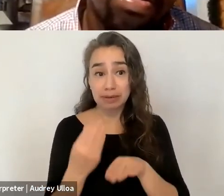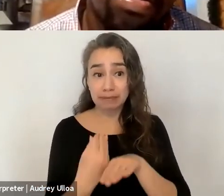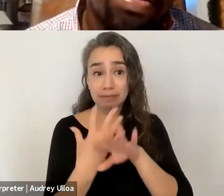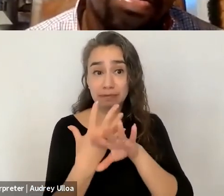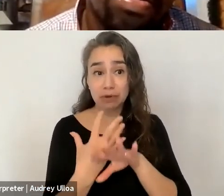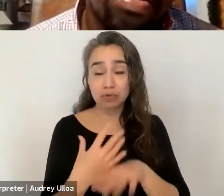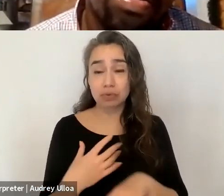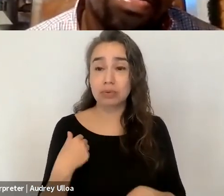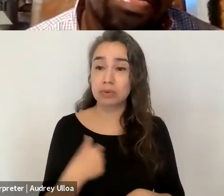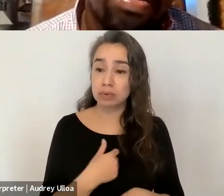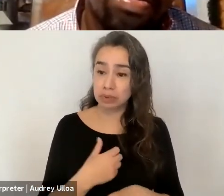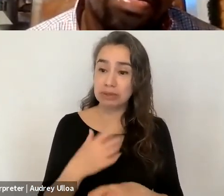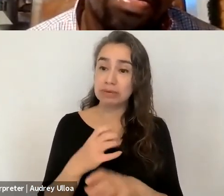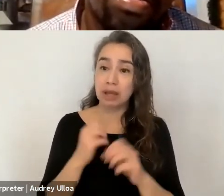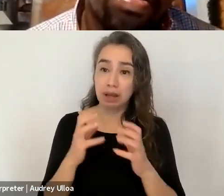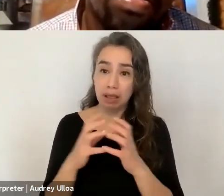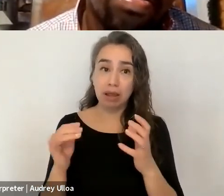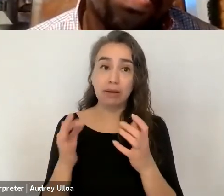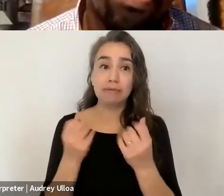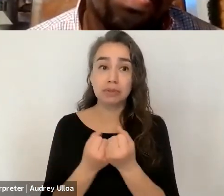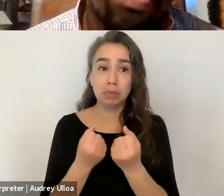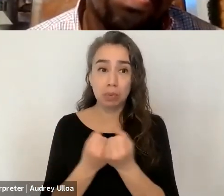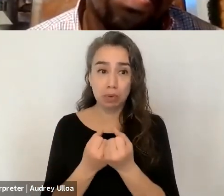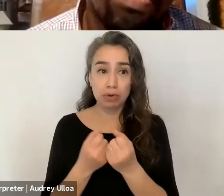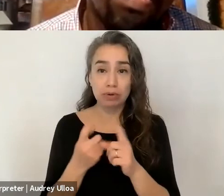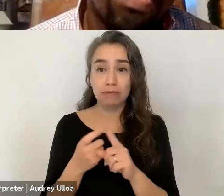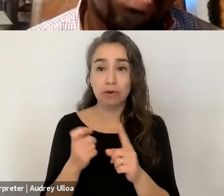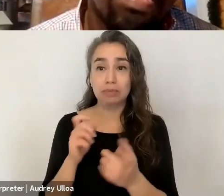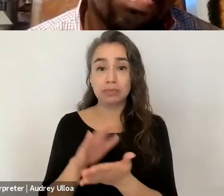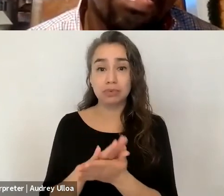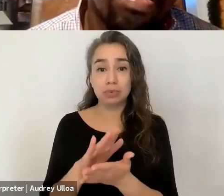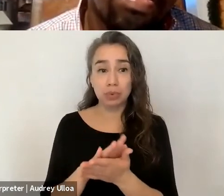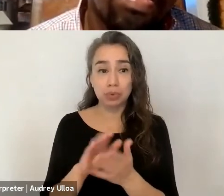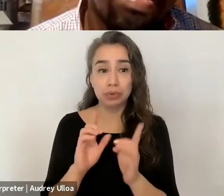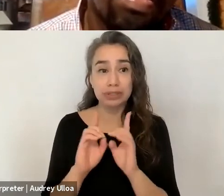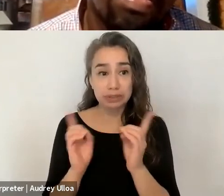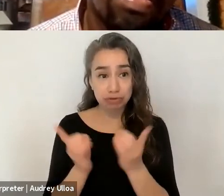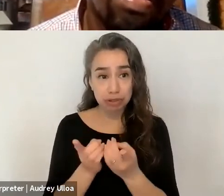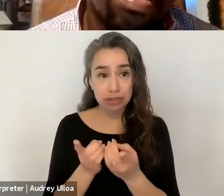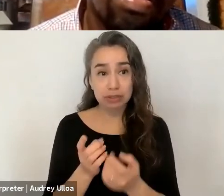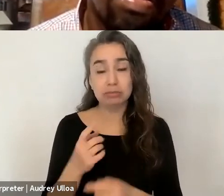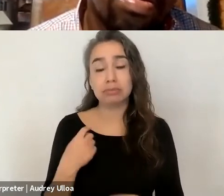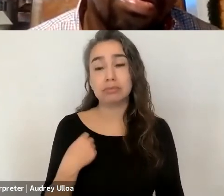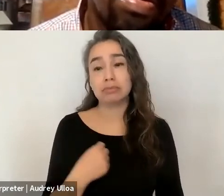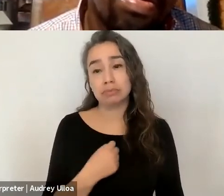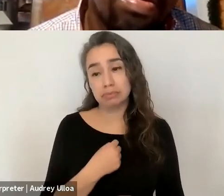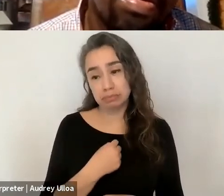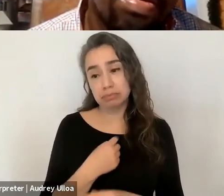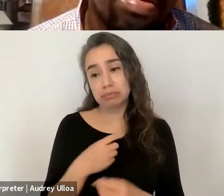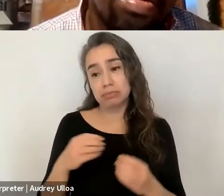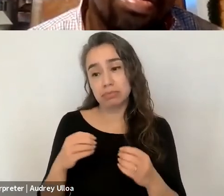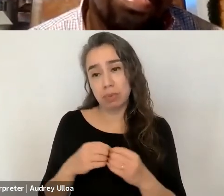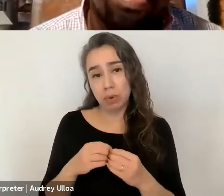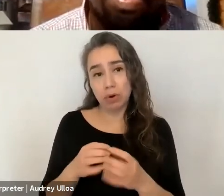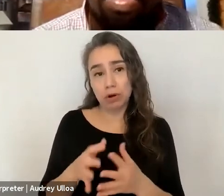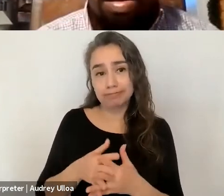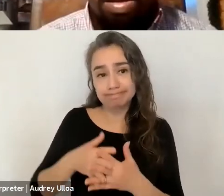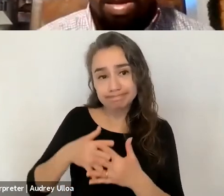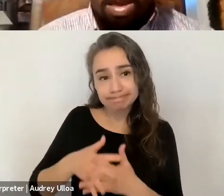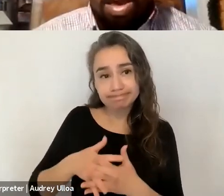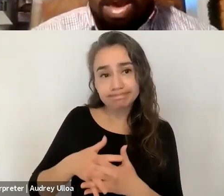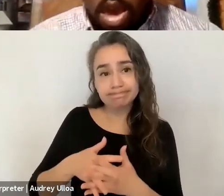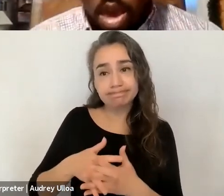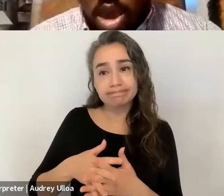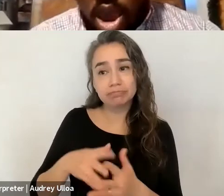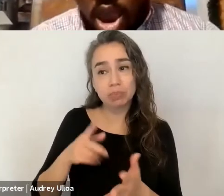we've gotten a lot of support from the school district and have gotten that more baked into what